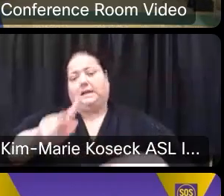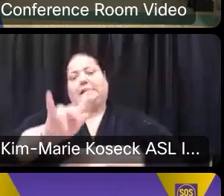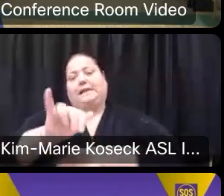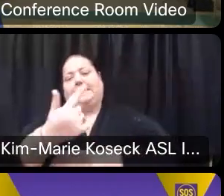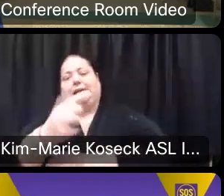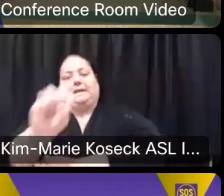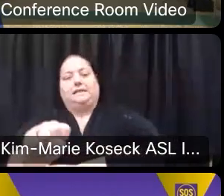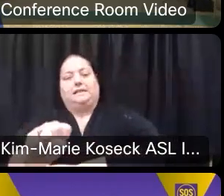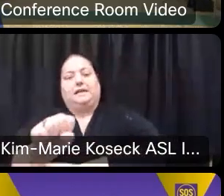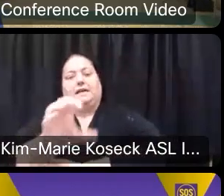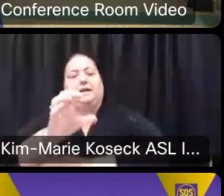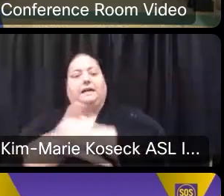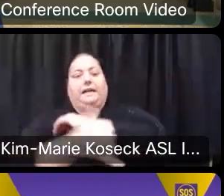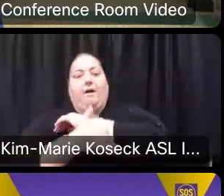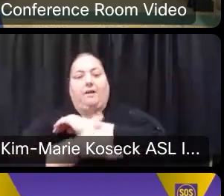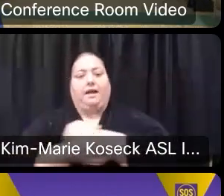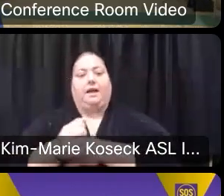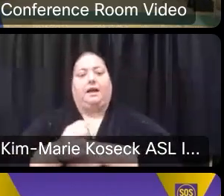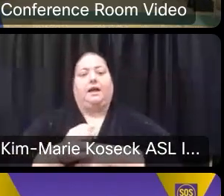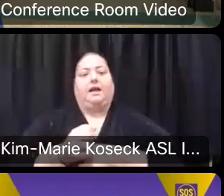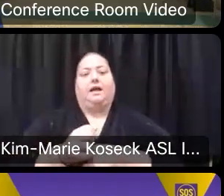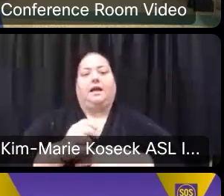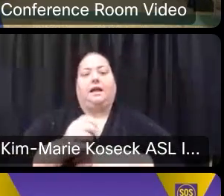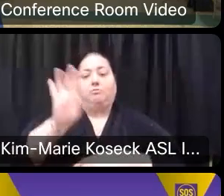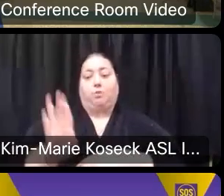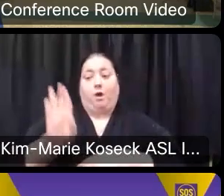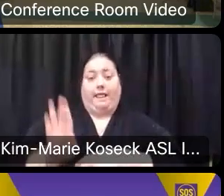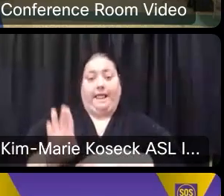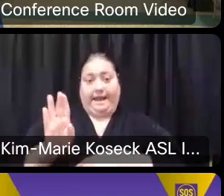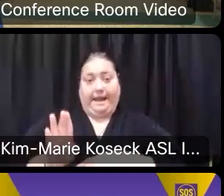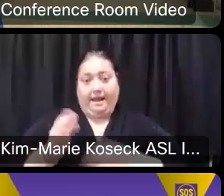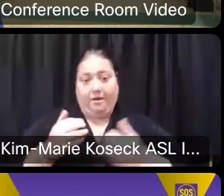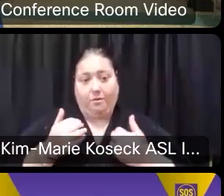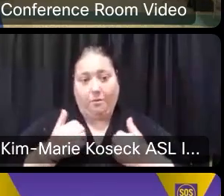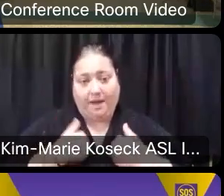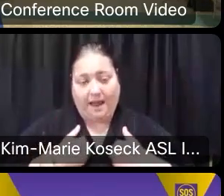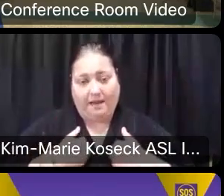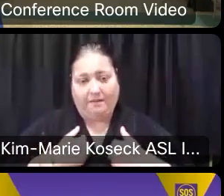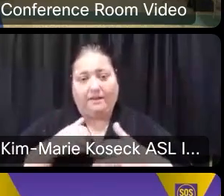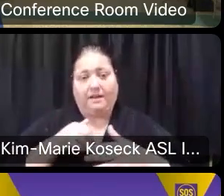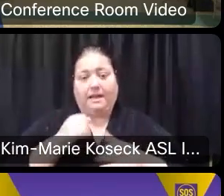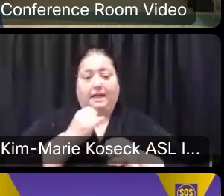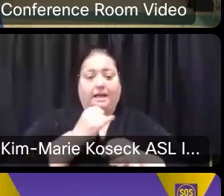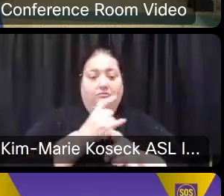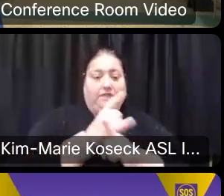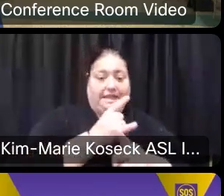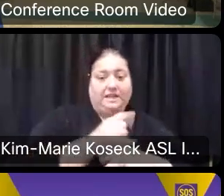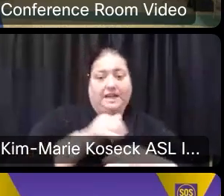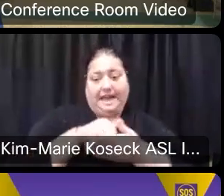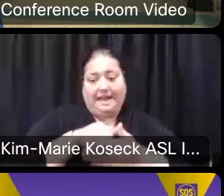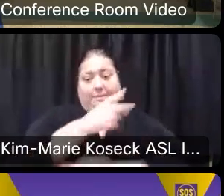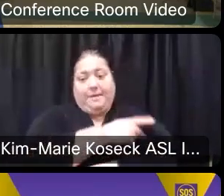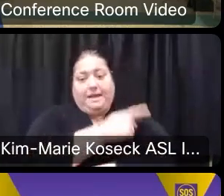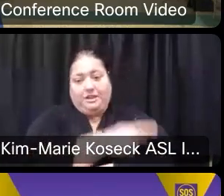in Kings County Hospital in Brooklyn, we have an inpatient service, the